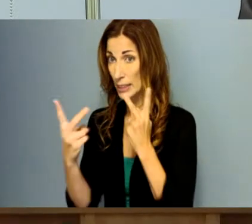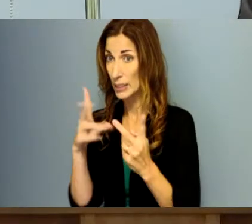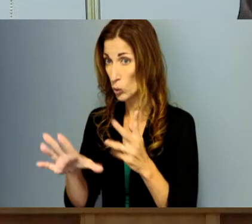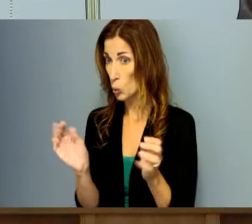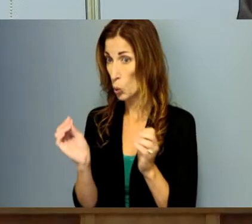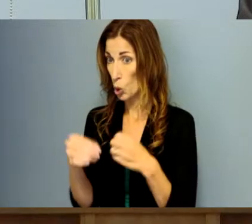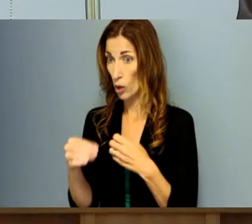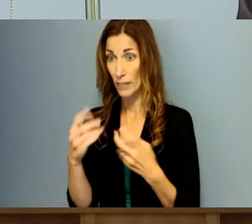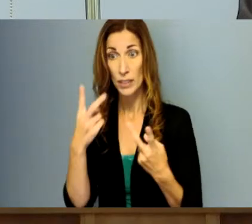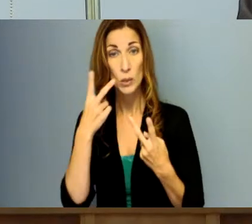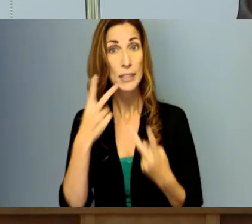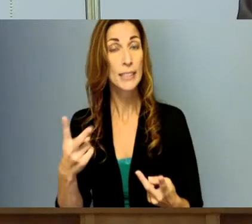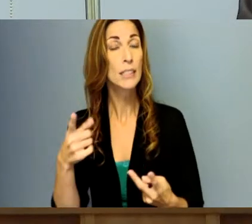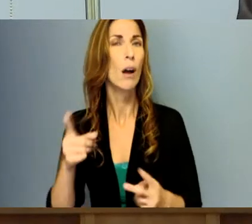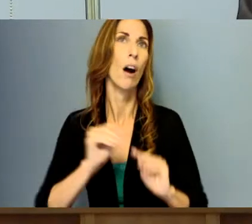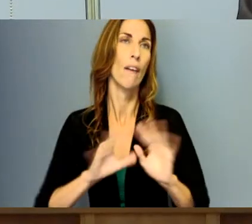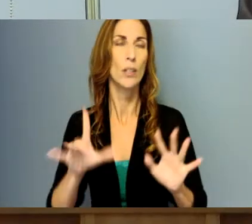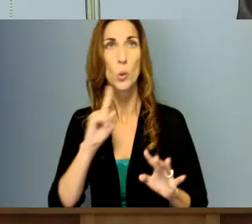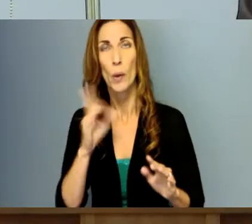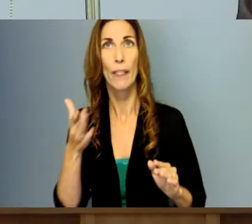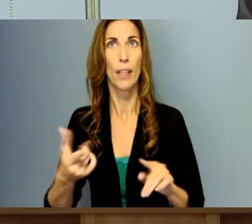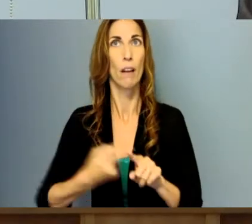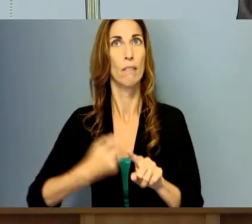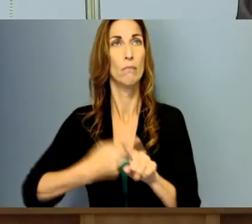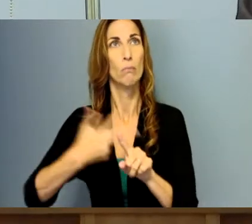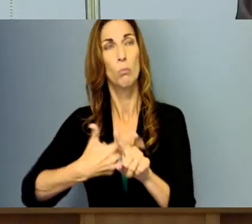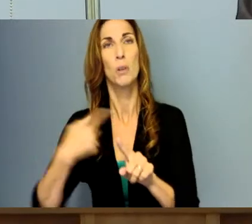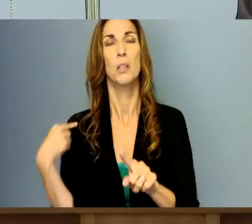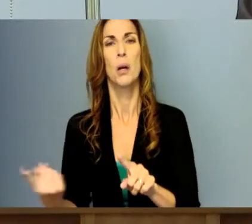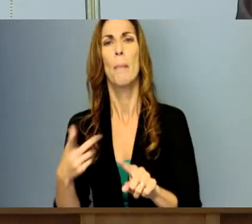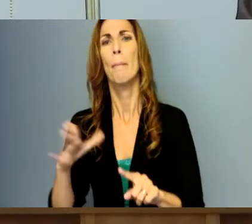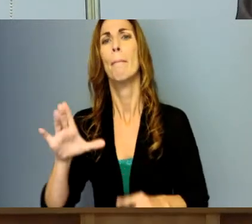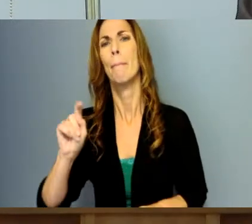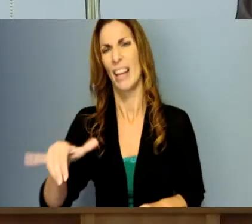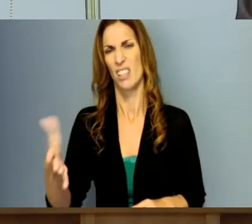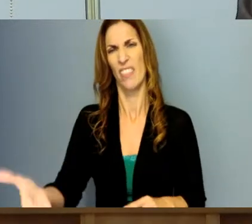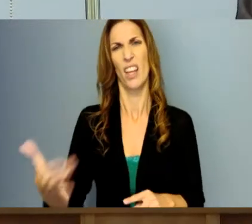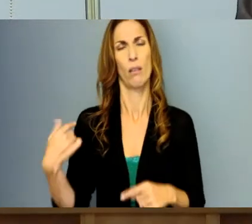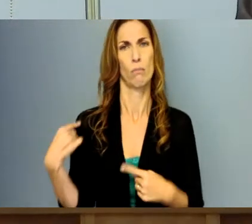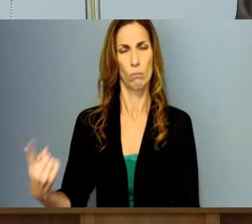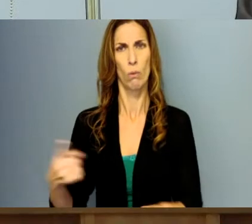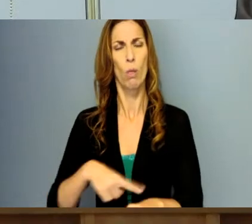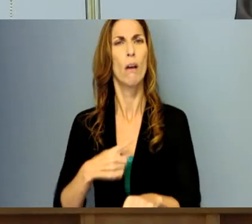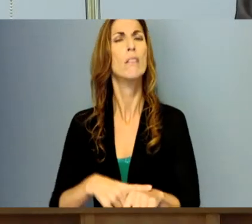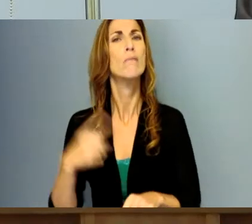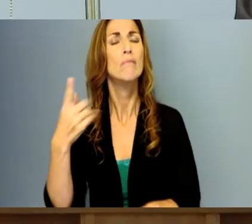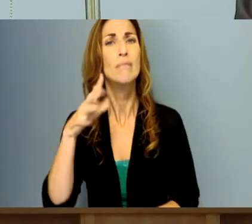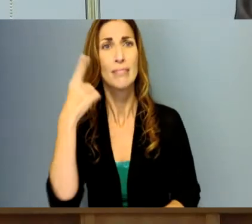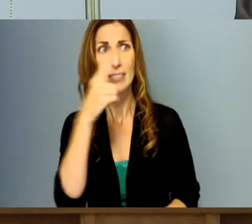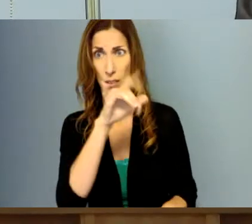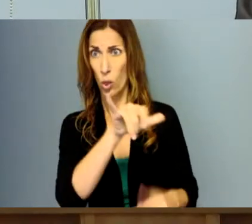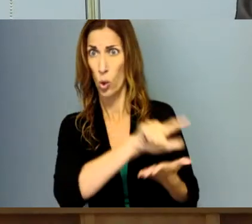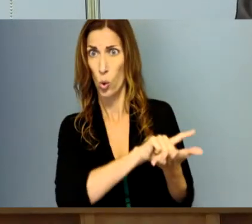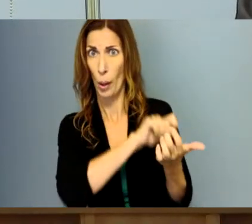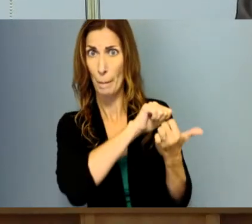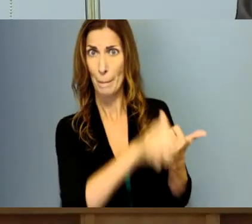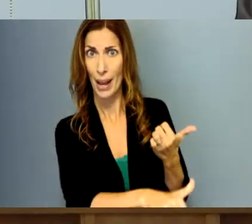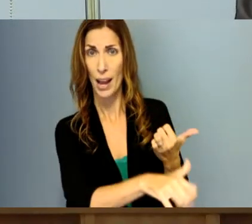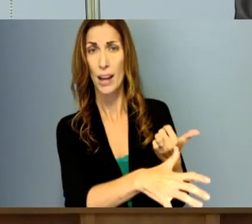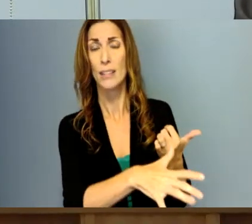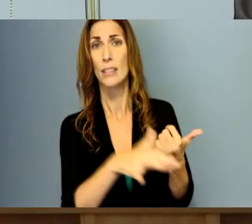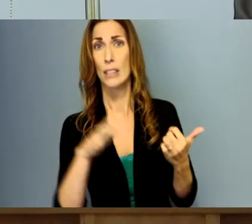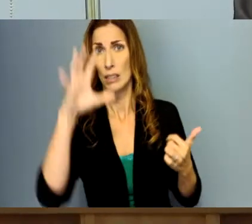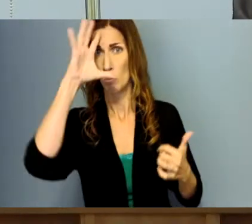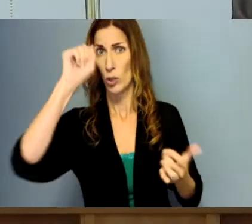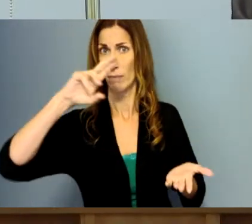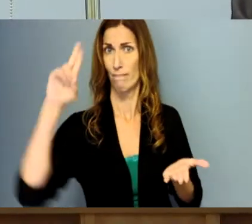office, obviously you've only been there a few months, so Betty, who's been there much longer, have you seen since this law was passed and signed by President Biden